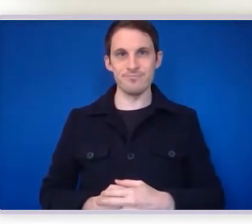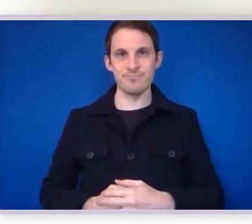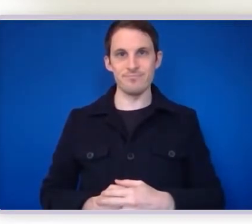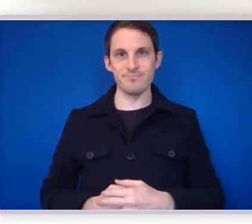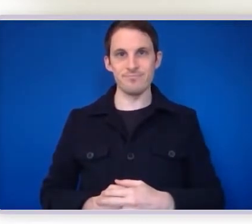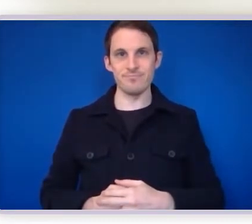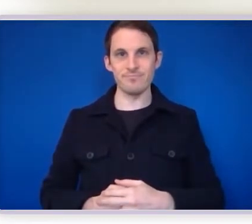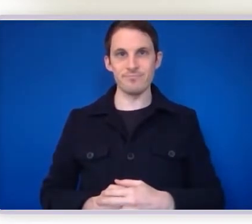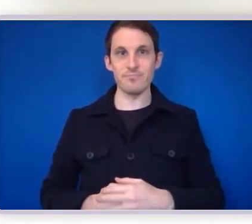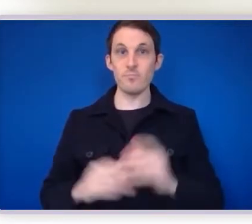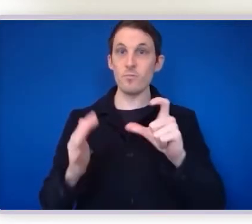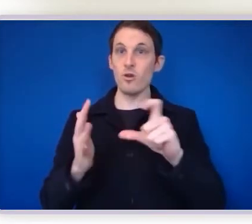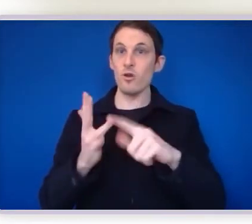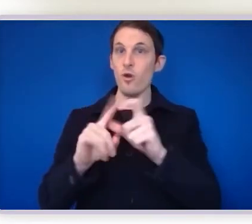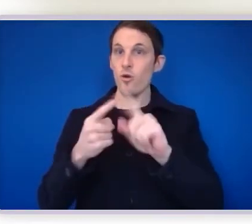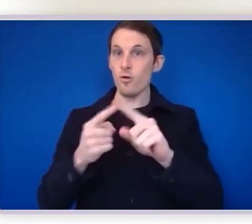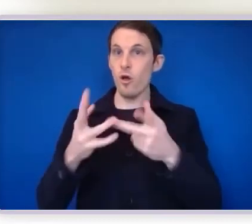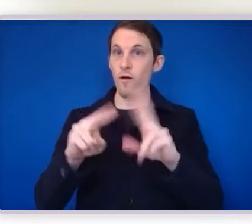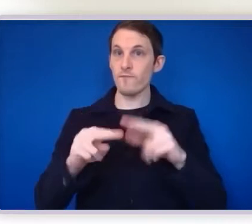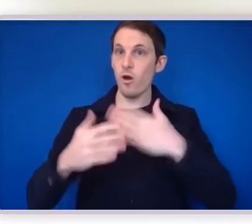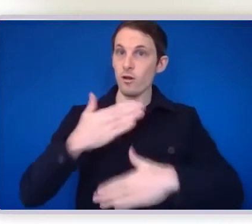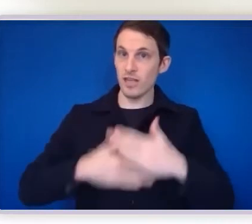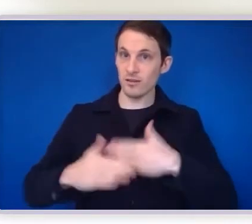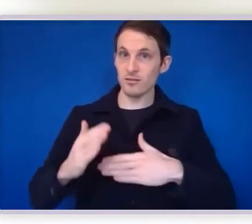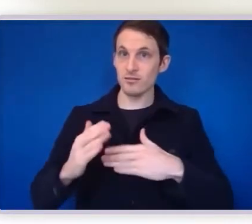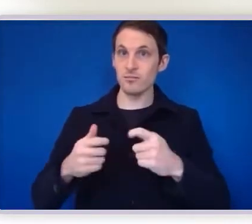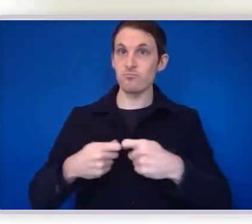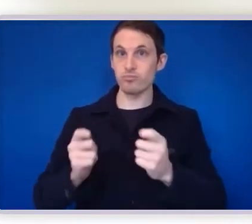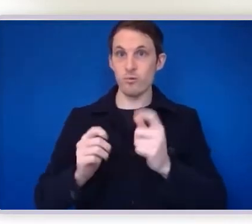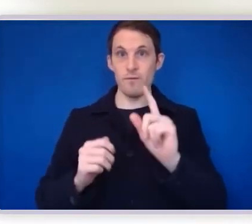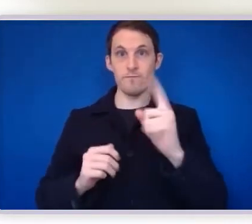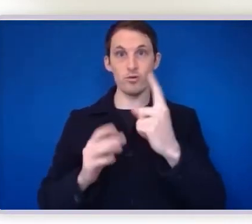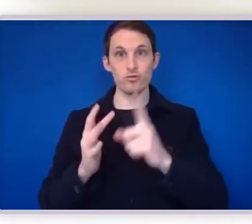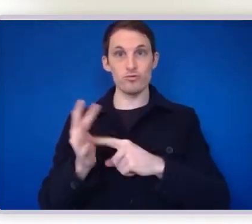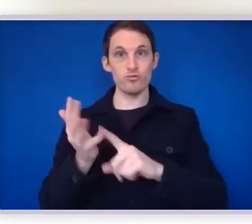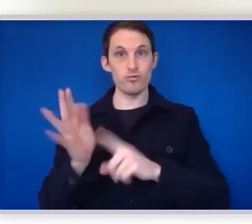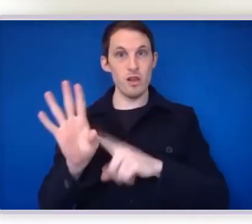The Code of Conduct obviously came in on 1 July, which I'll talk to in more detail later, but that's